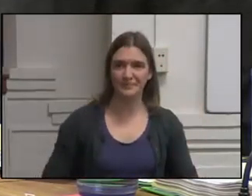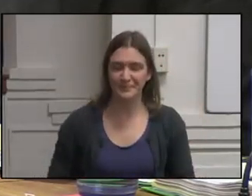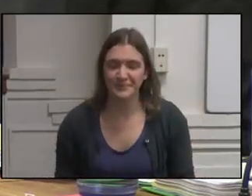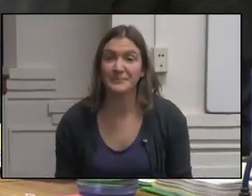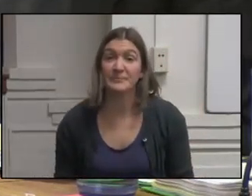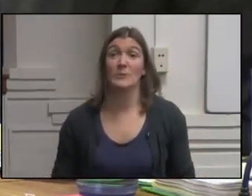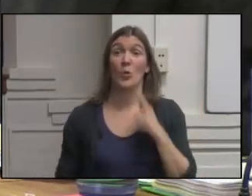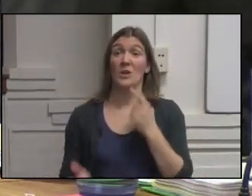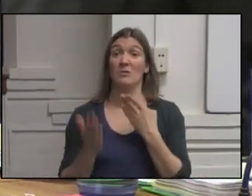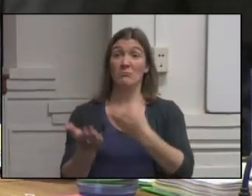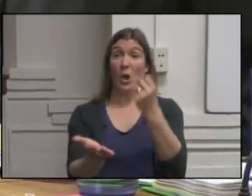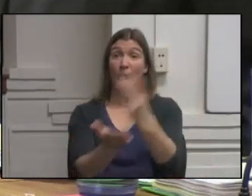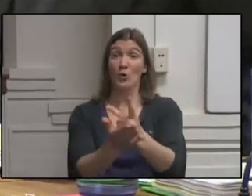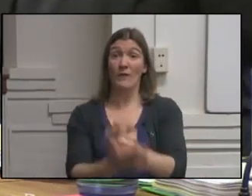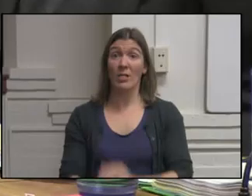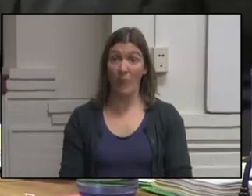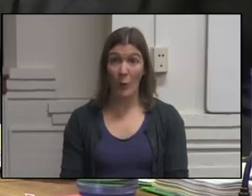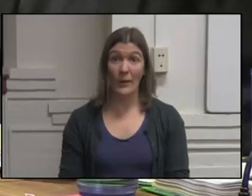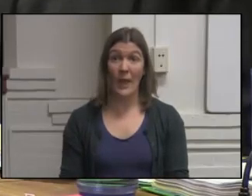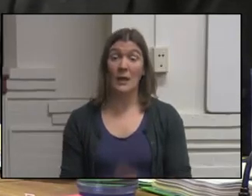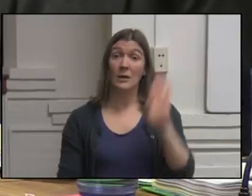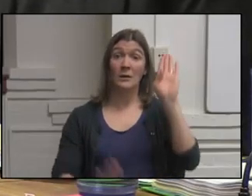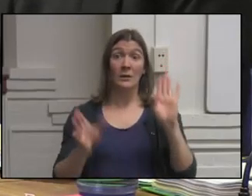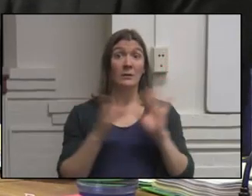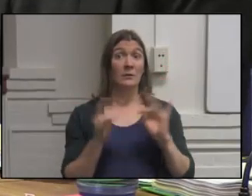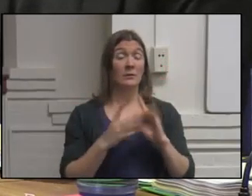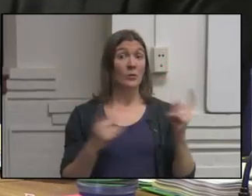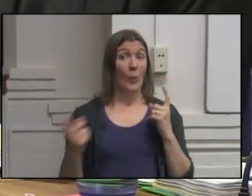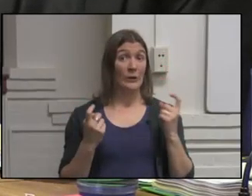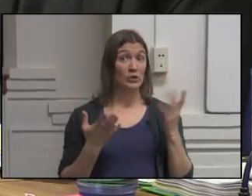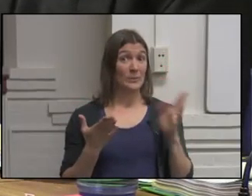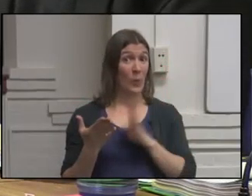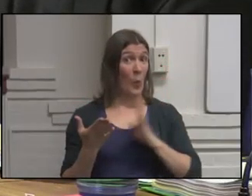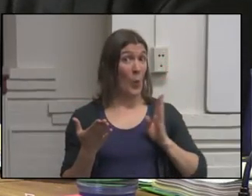your approval. Okay. Questions or comments on the board?